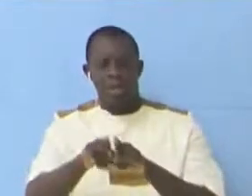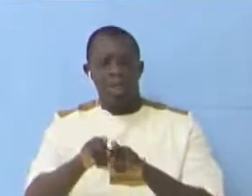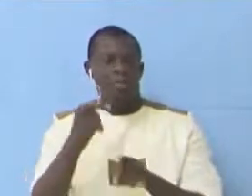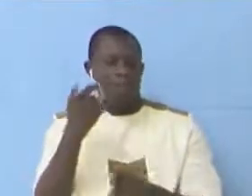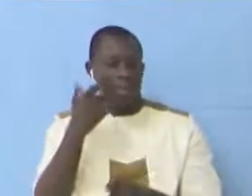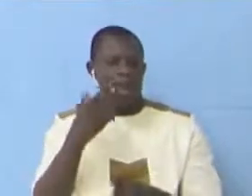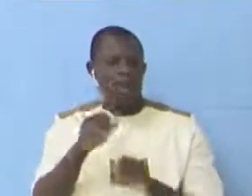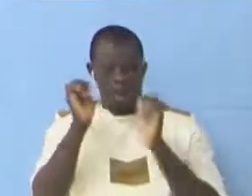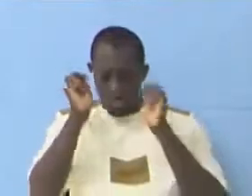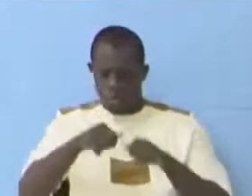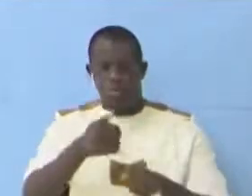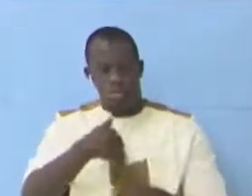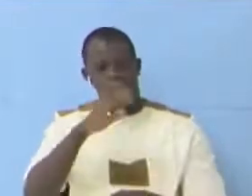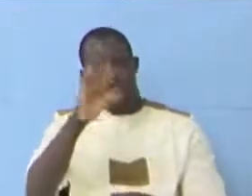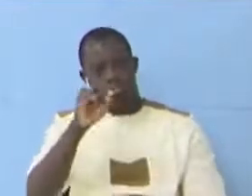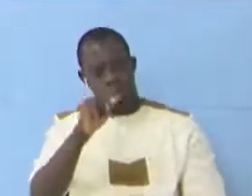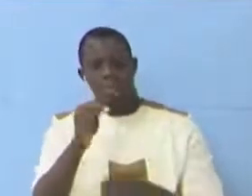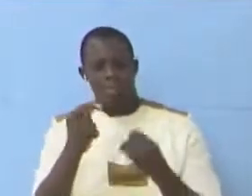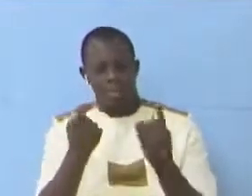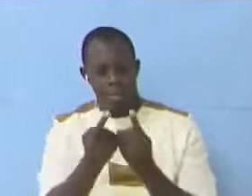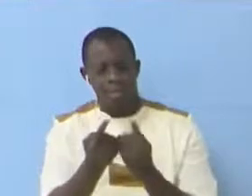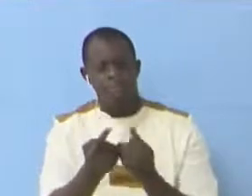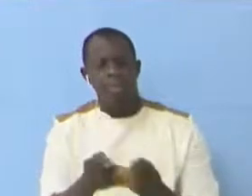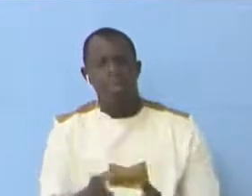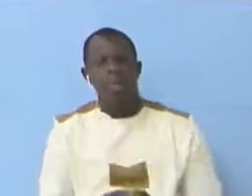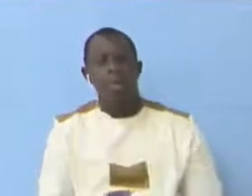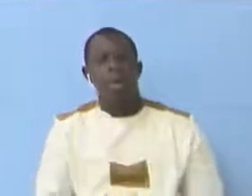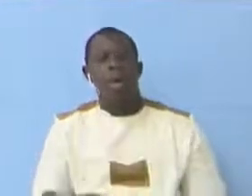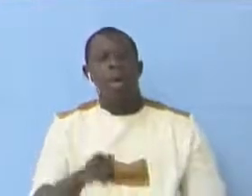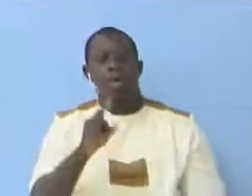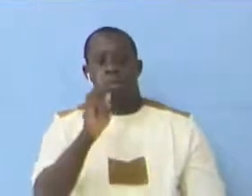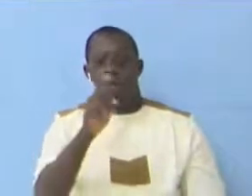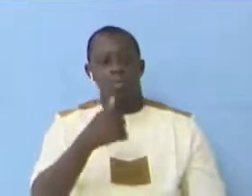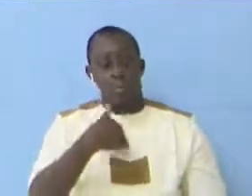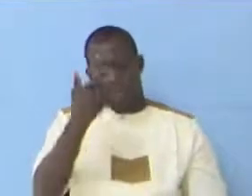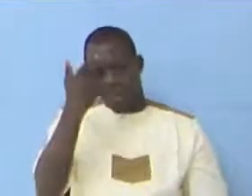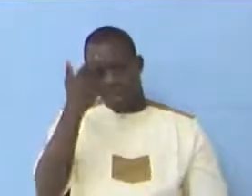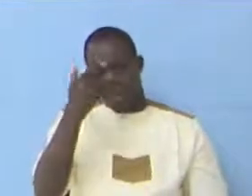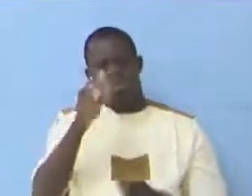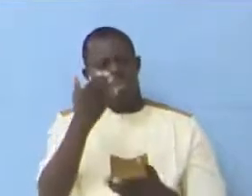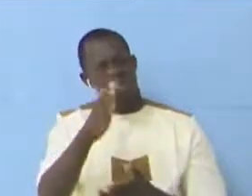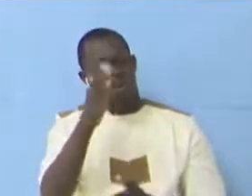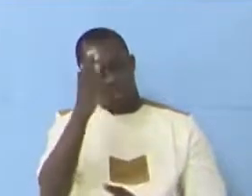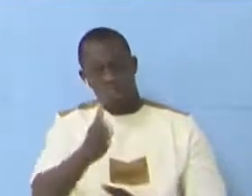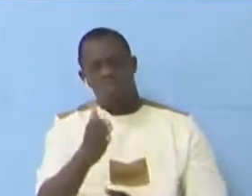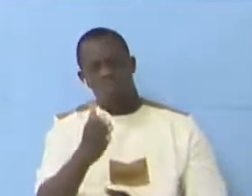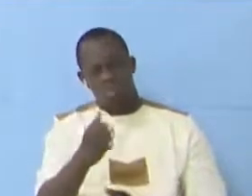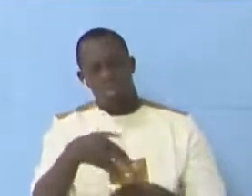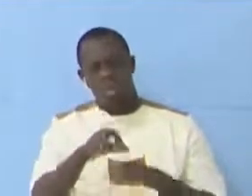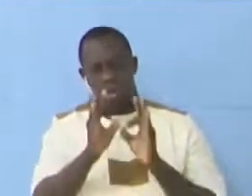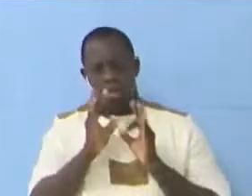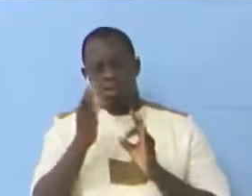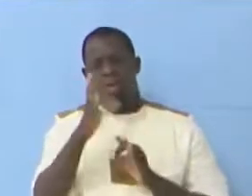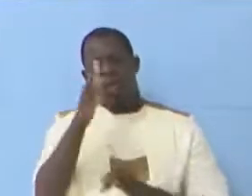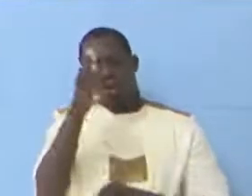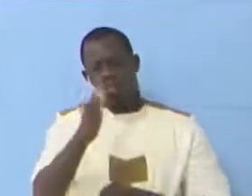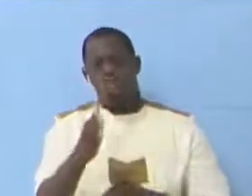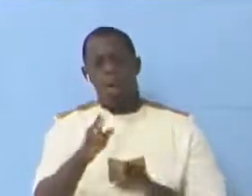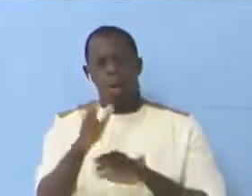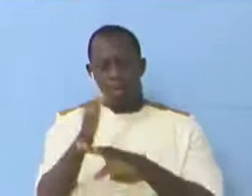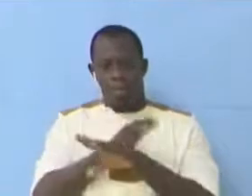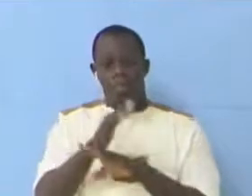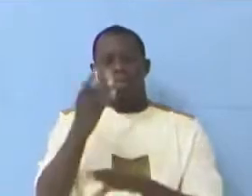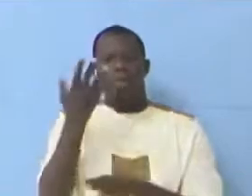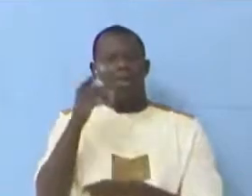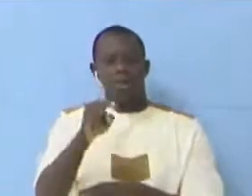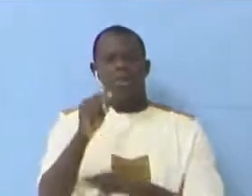I would have done that. But I just took it maybe to be true. Did you